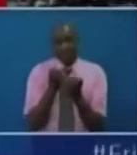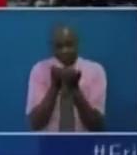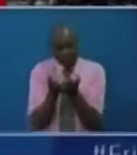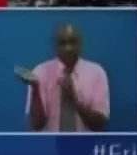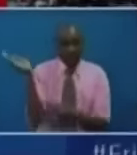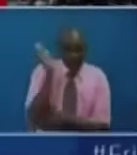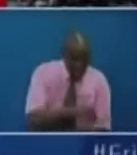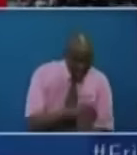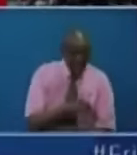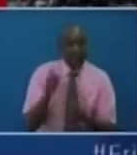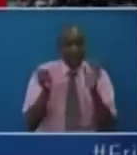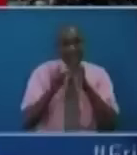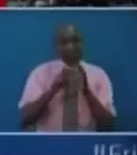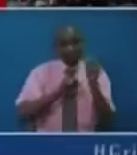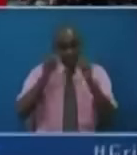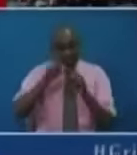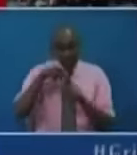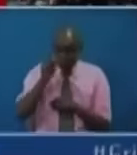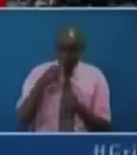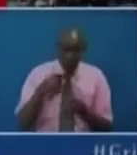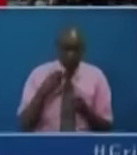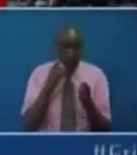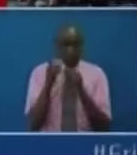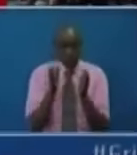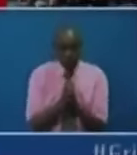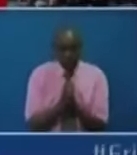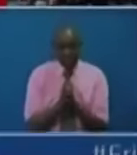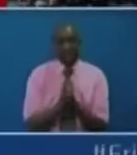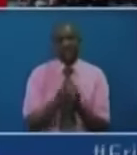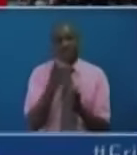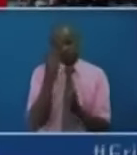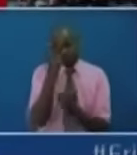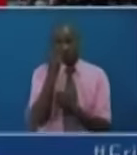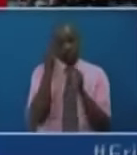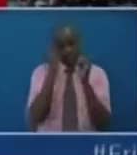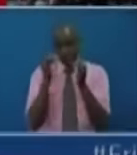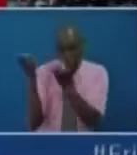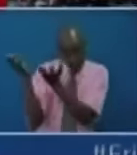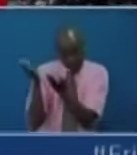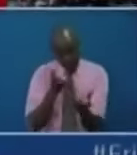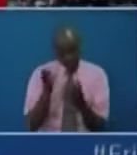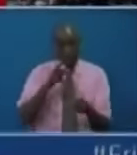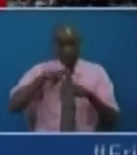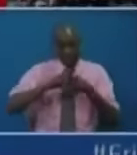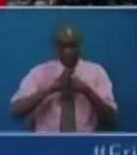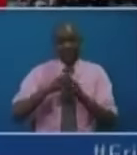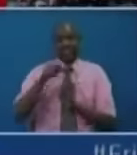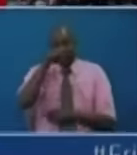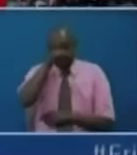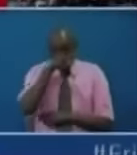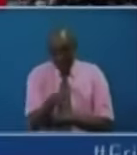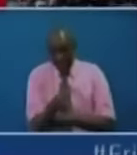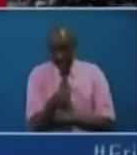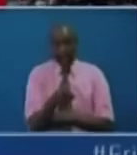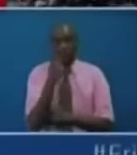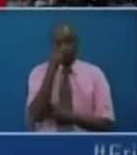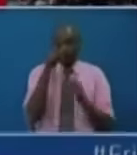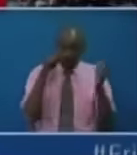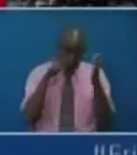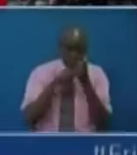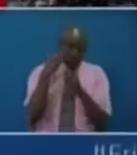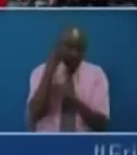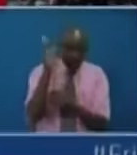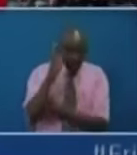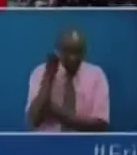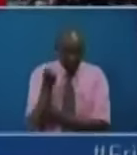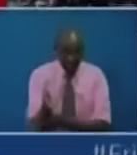back, the Ministry of Transport has further committed to deliver two new ferries being constructed in Turkey at a cost of 1.3